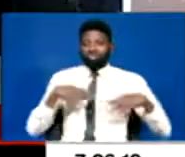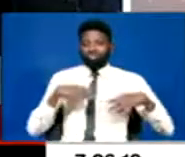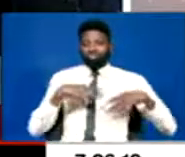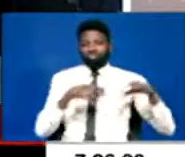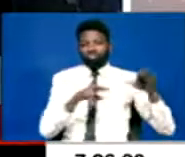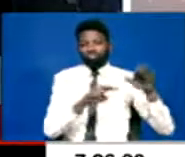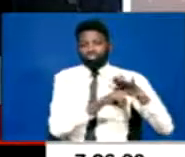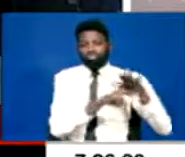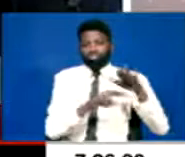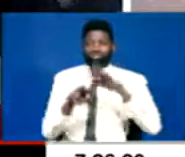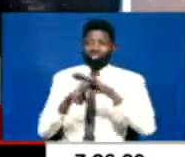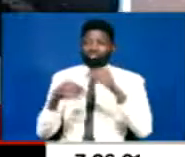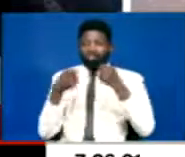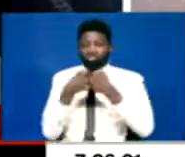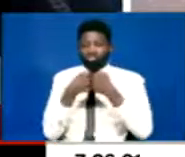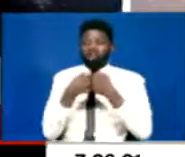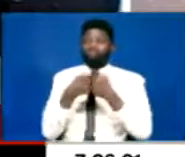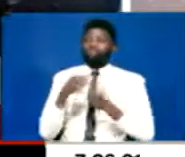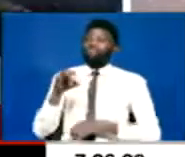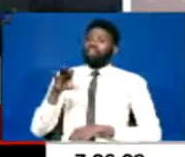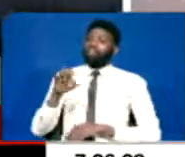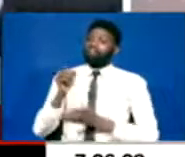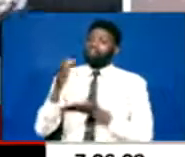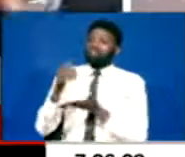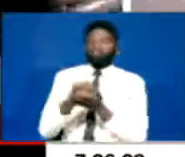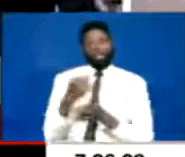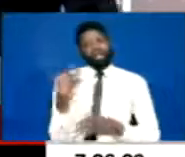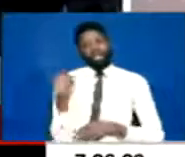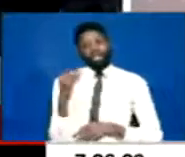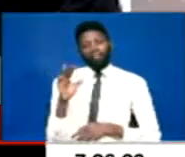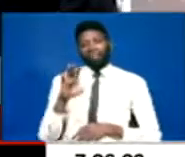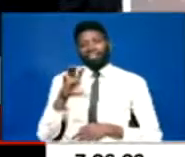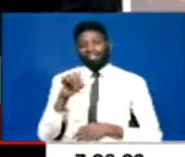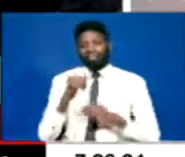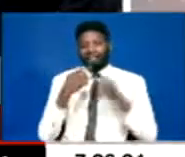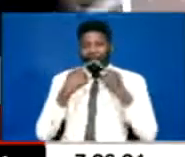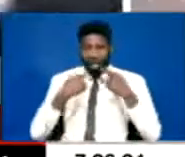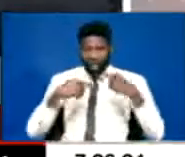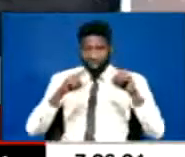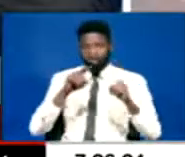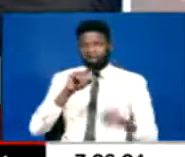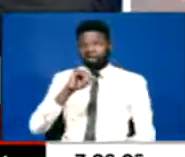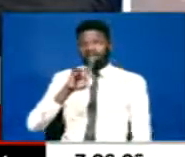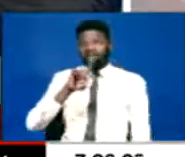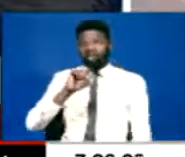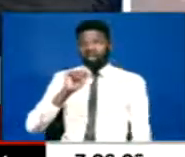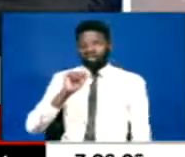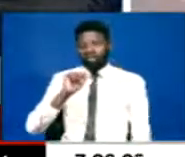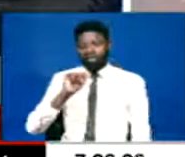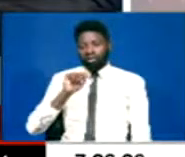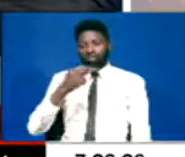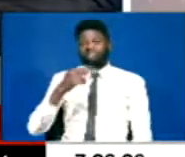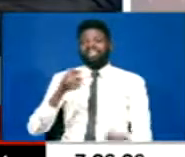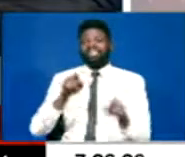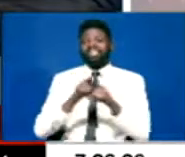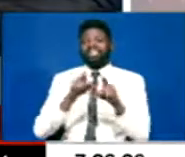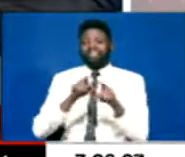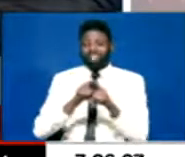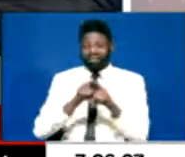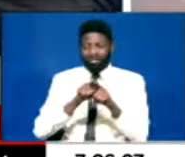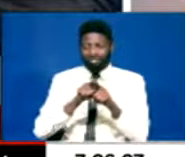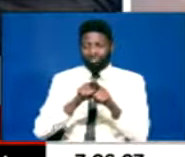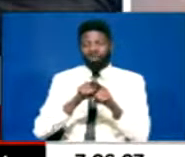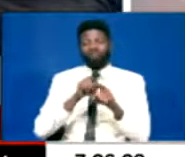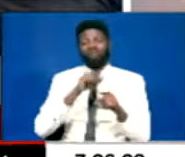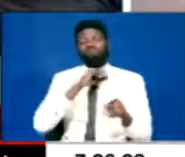cabinet. He announced his cabinet the other day, and Ida Odinga and Rachel Ruto feature prominently in